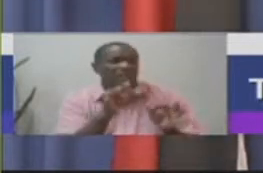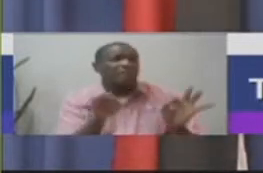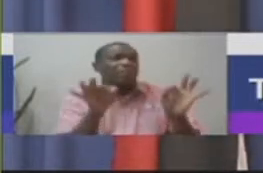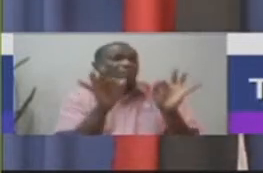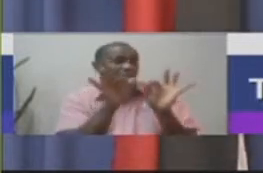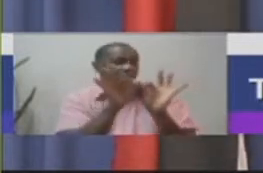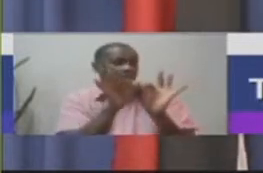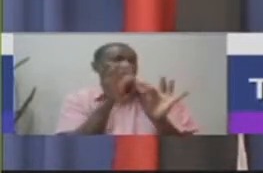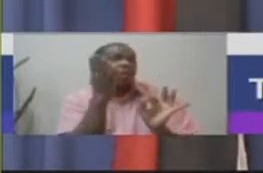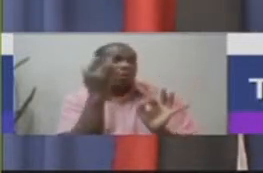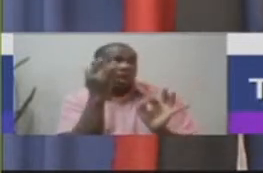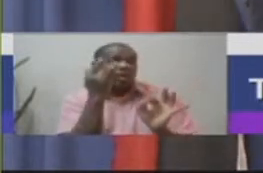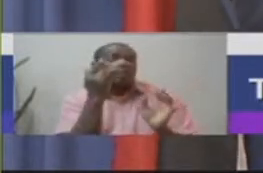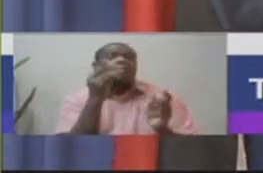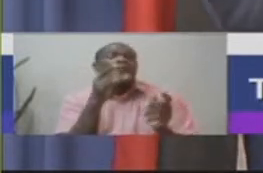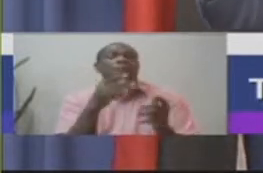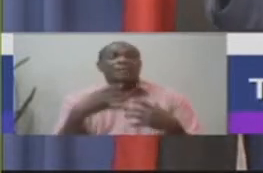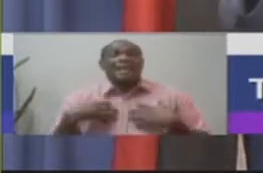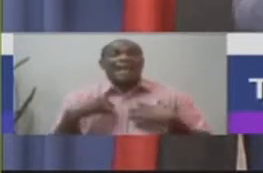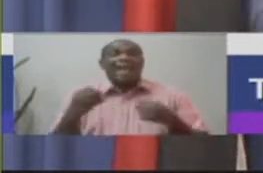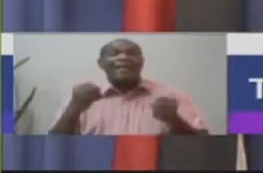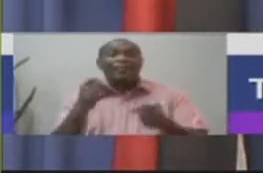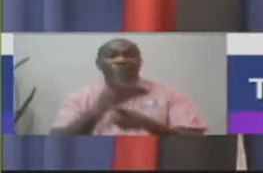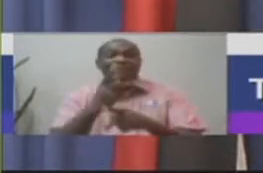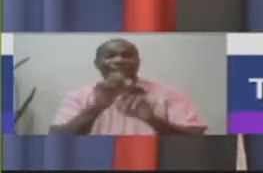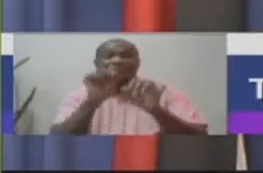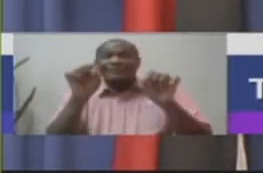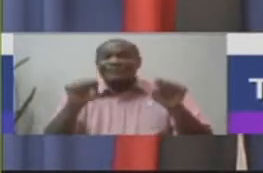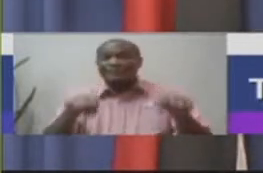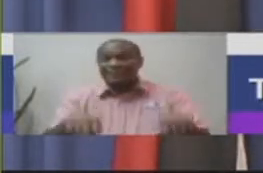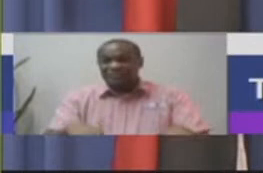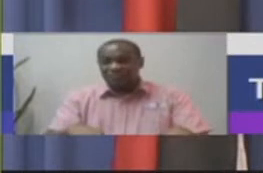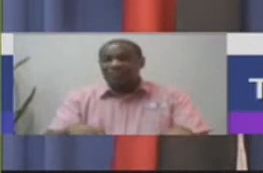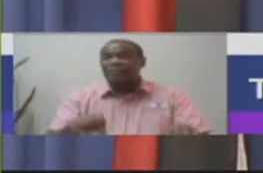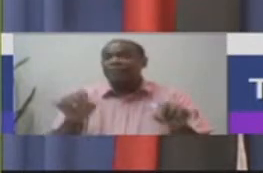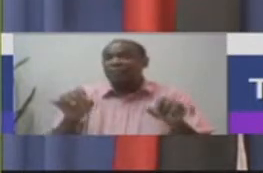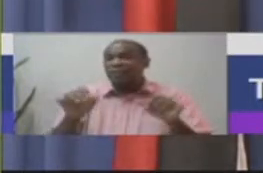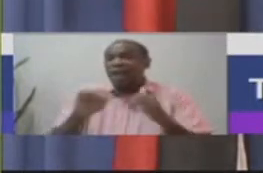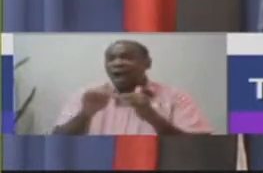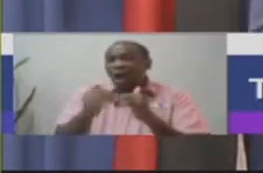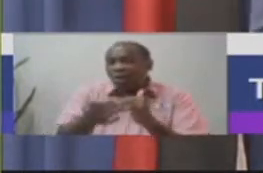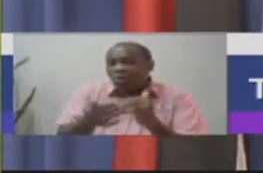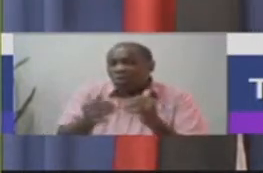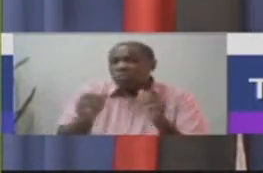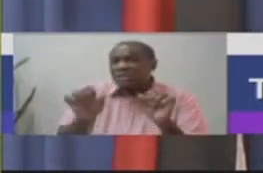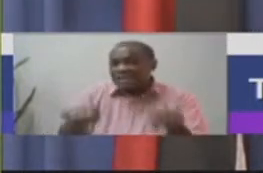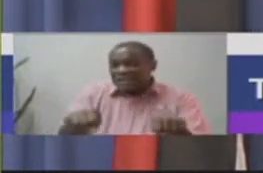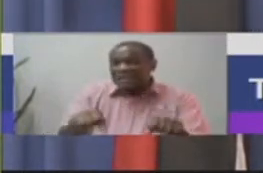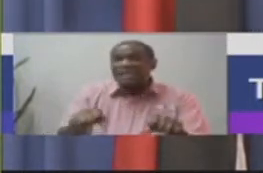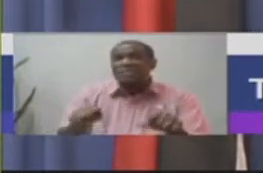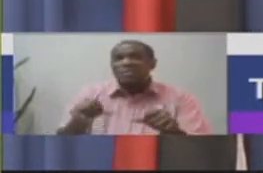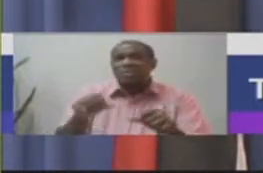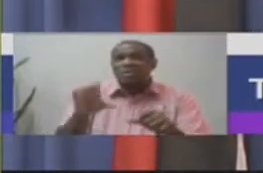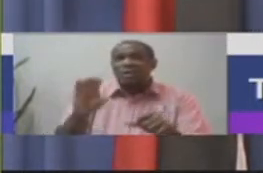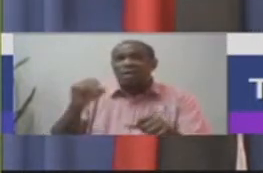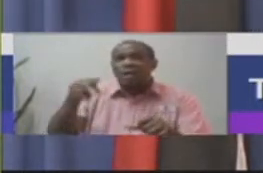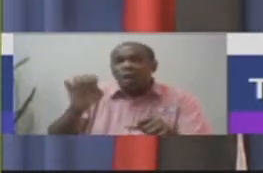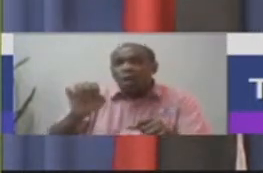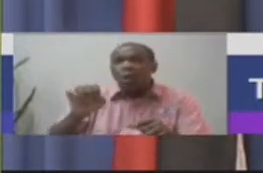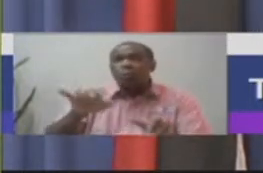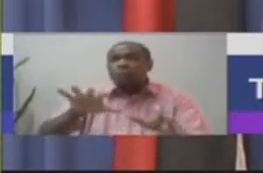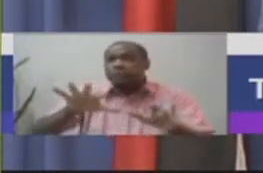to provide health care to those who require it, we have come down into a reasonably good